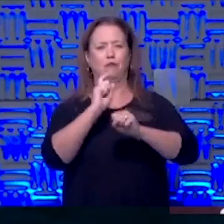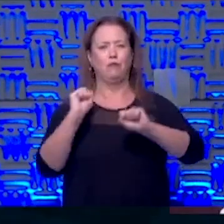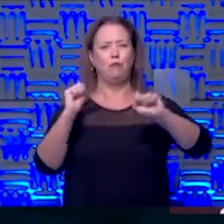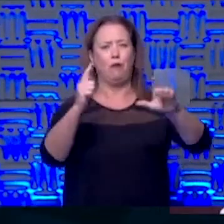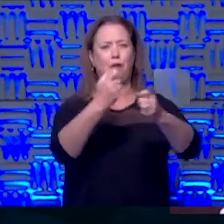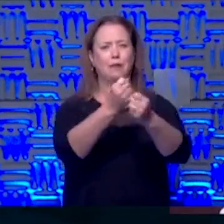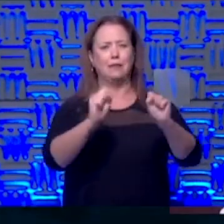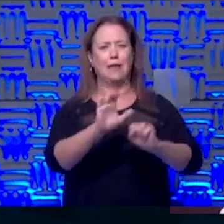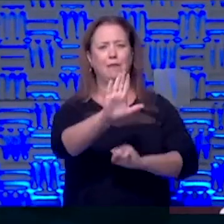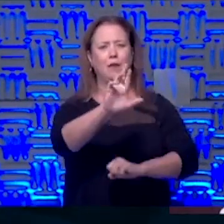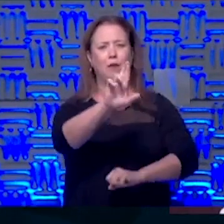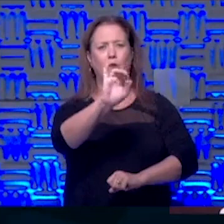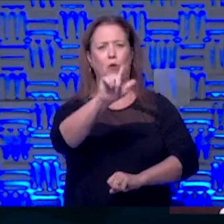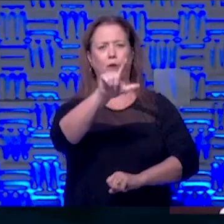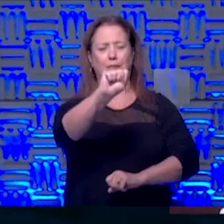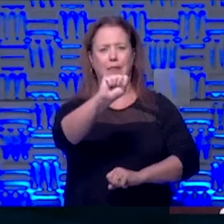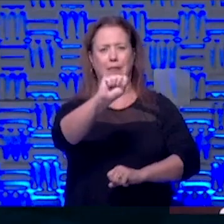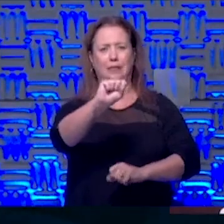out there?